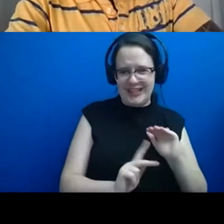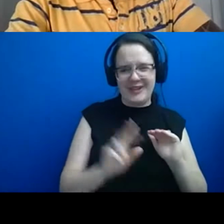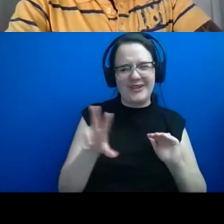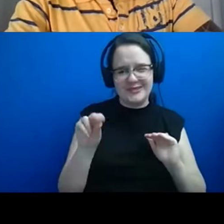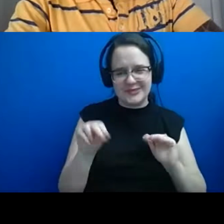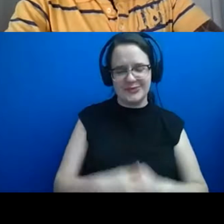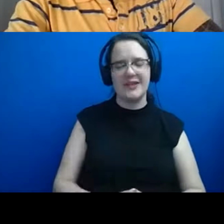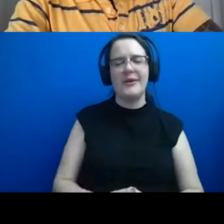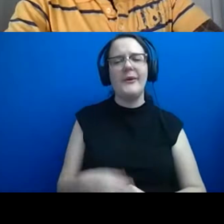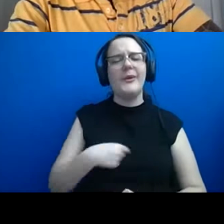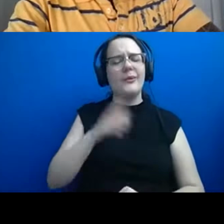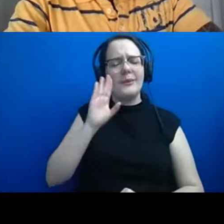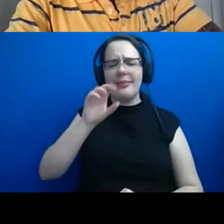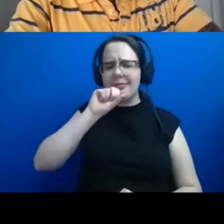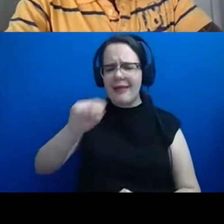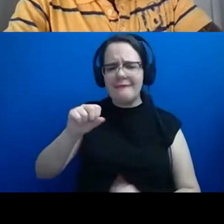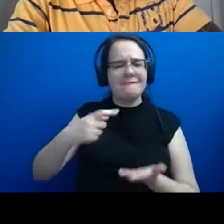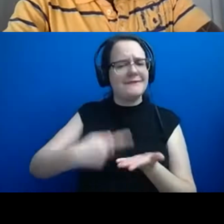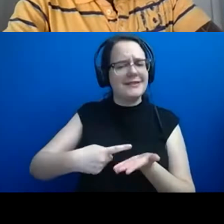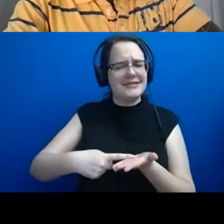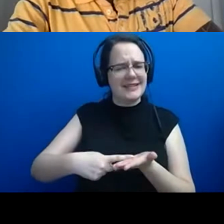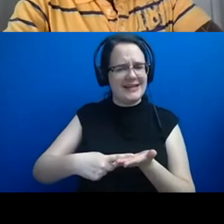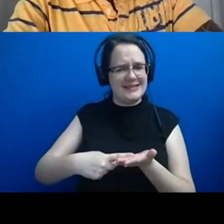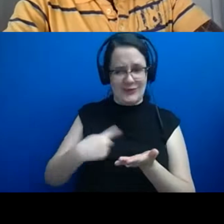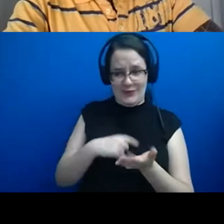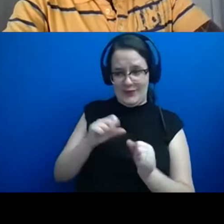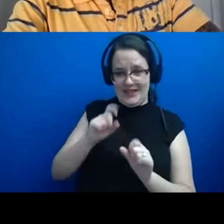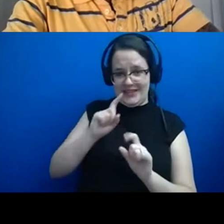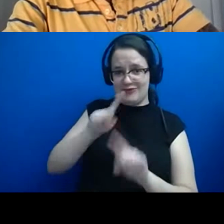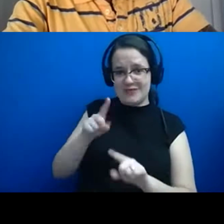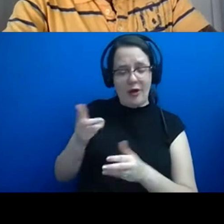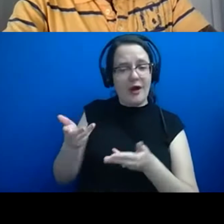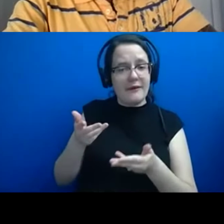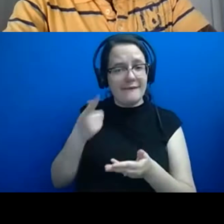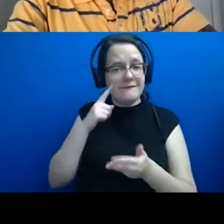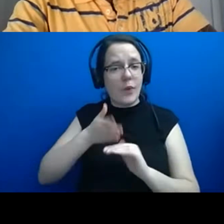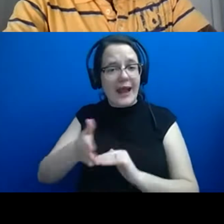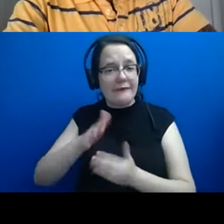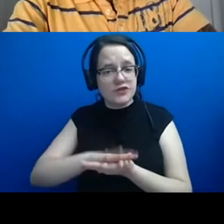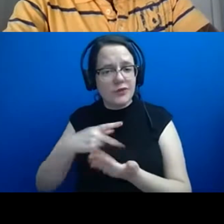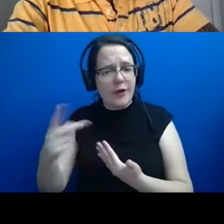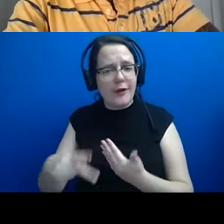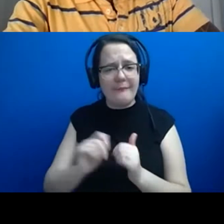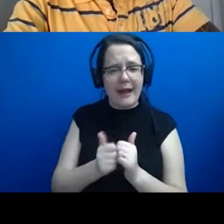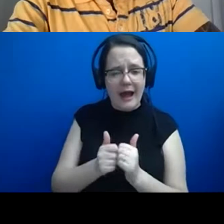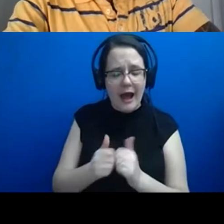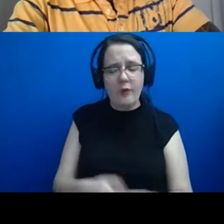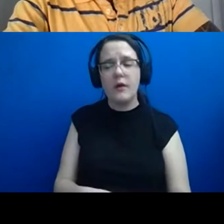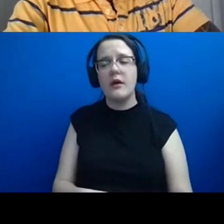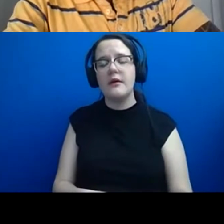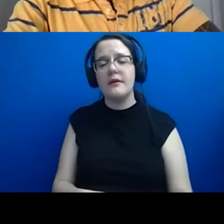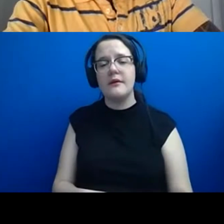to talk about how we can be responsive to after school programs, how we can, we